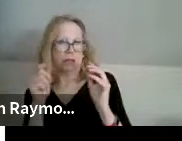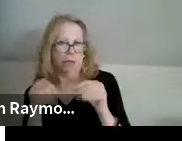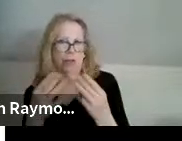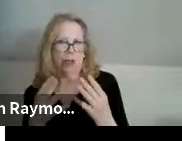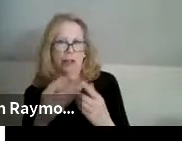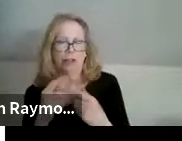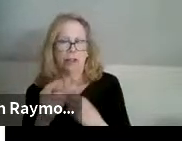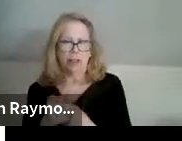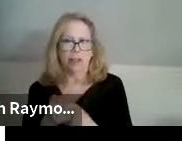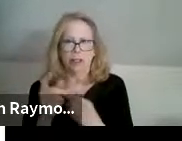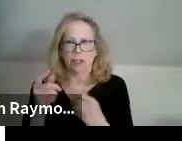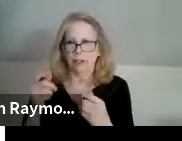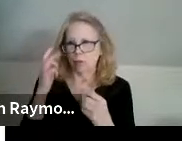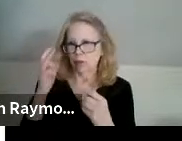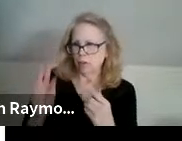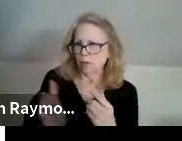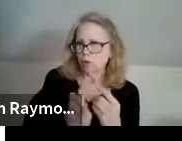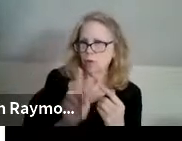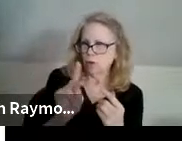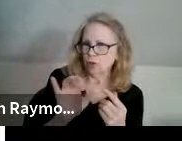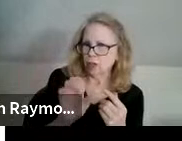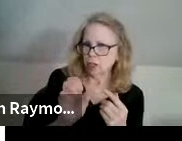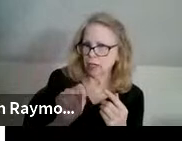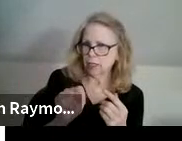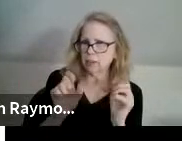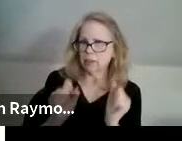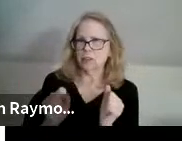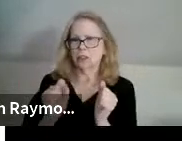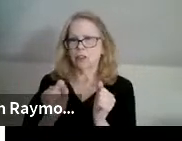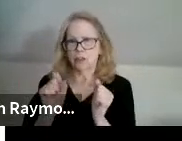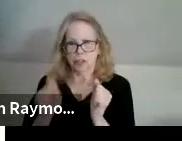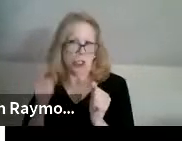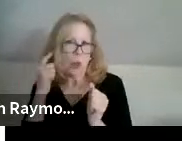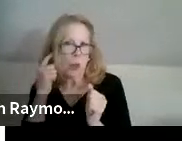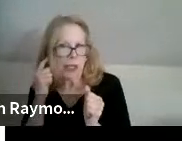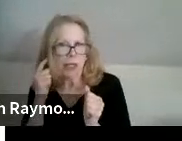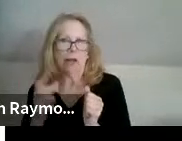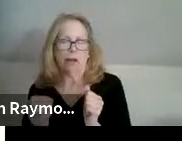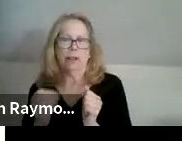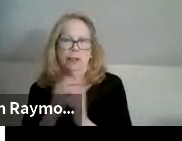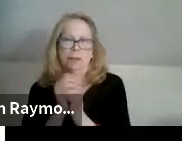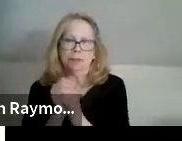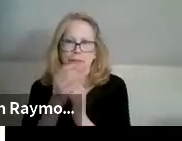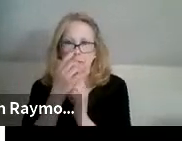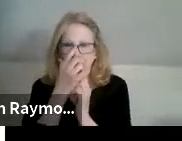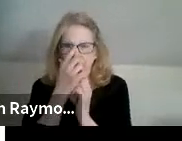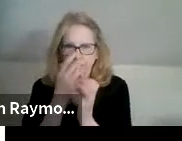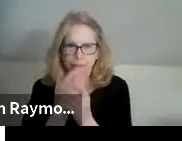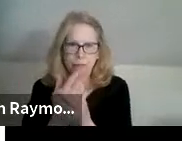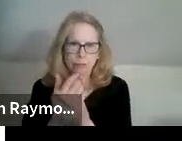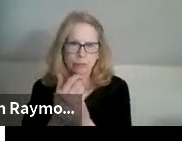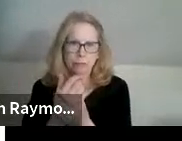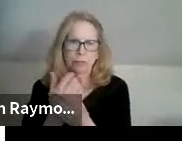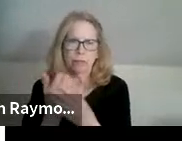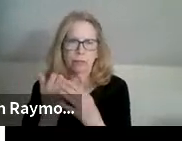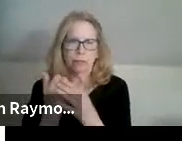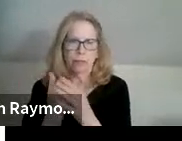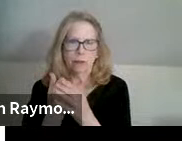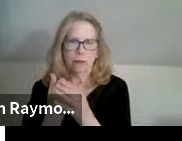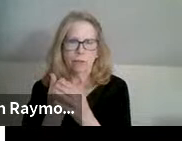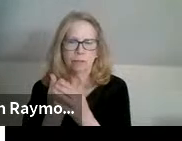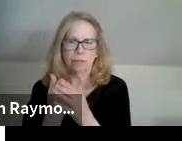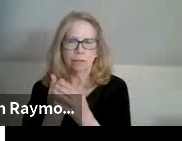you're at the kiosk. And again, this phrasing follows closely from what we have for under the ADA